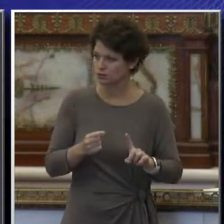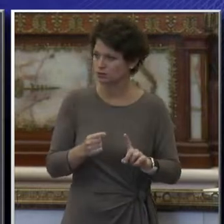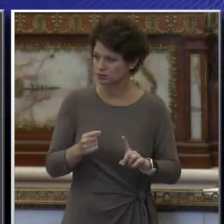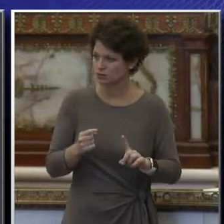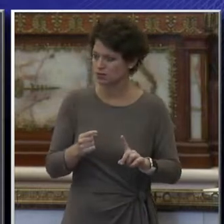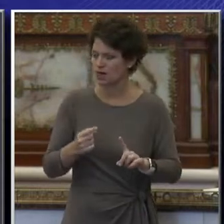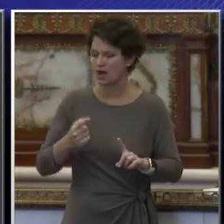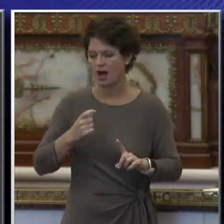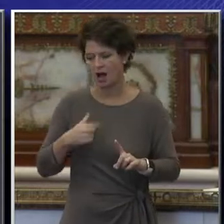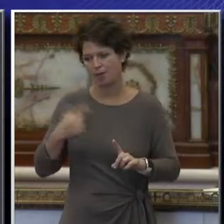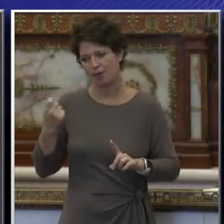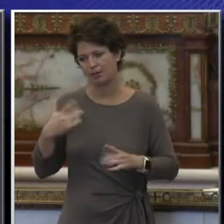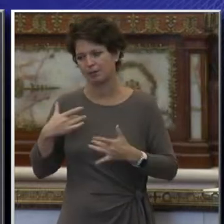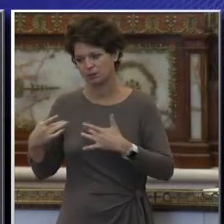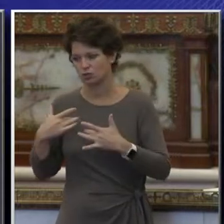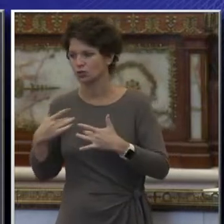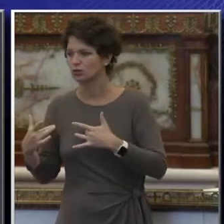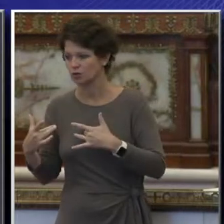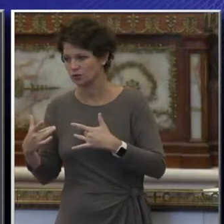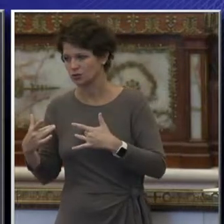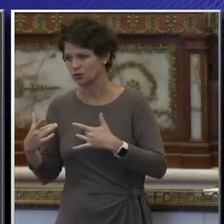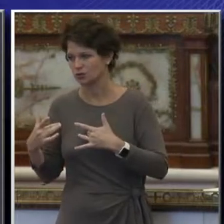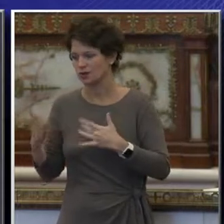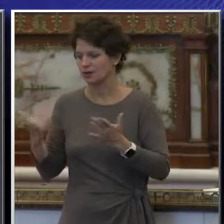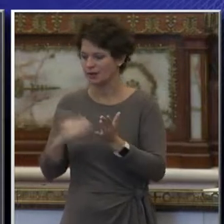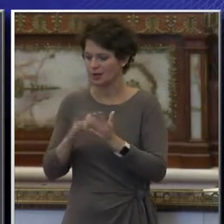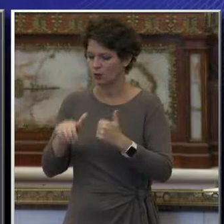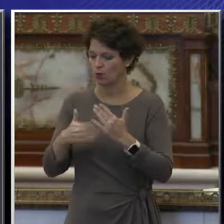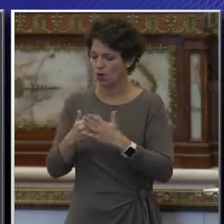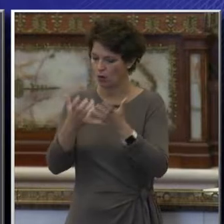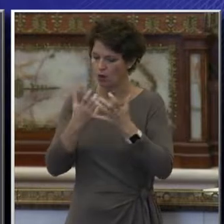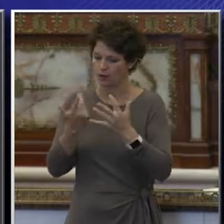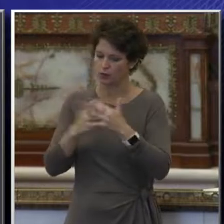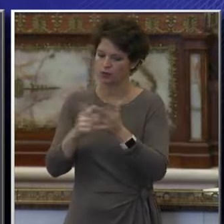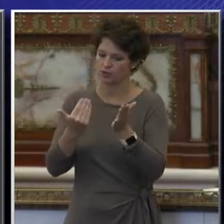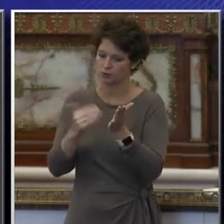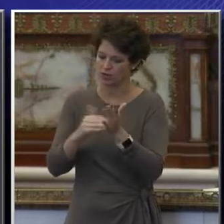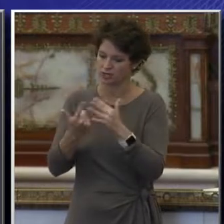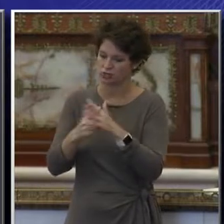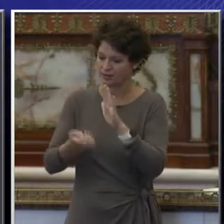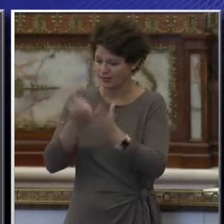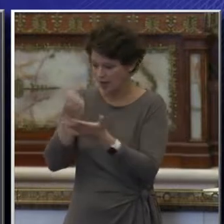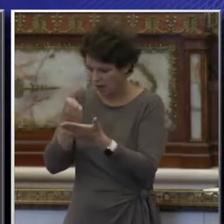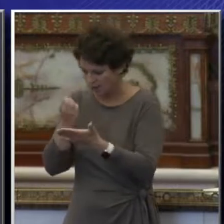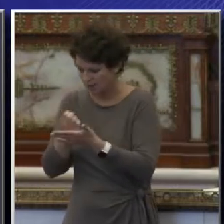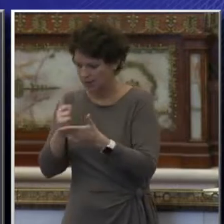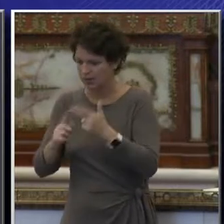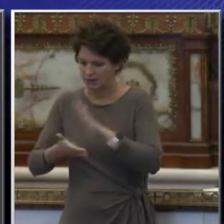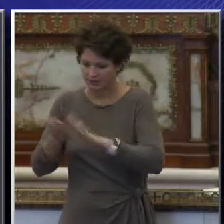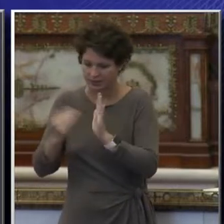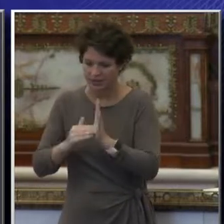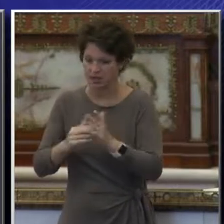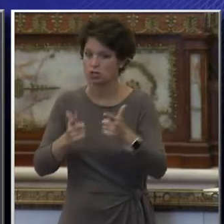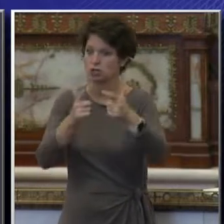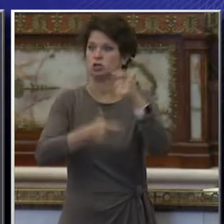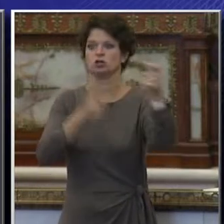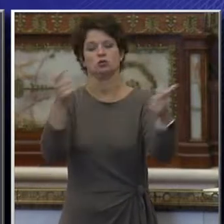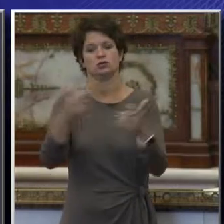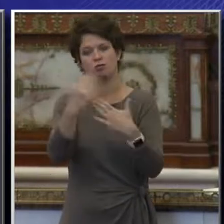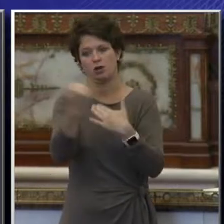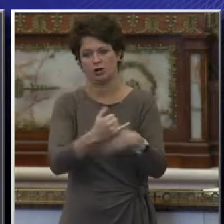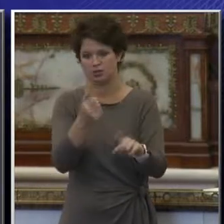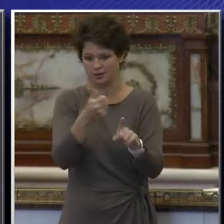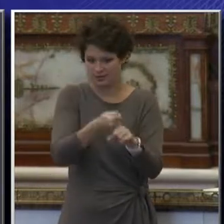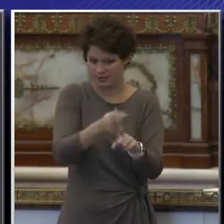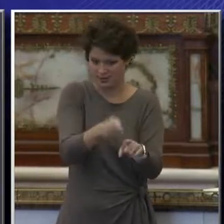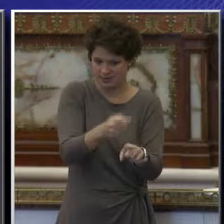and I'm a little concerned that, again, we're all interested in restarting the economy. We understand this is a big project, but I feel like,